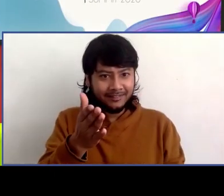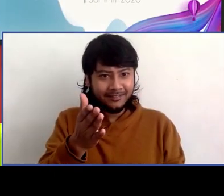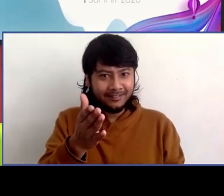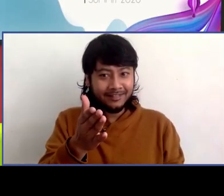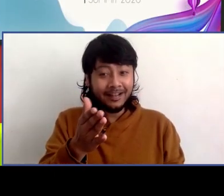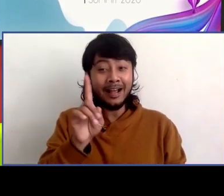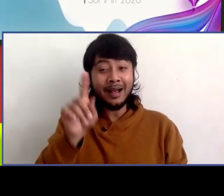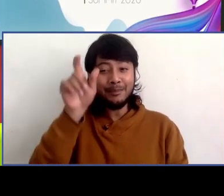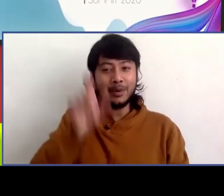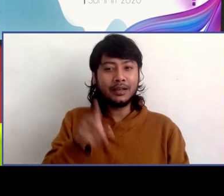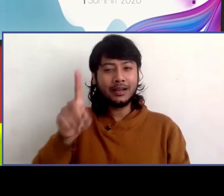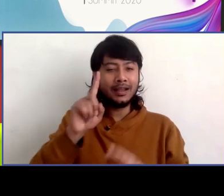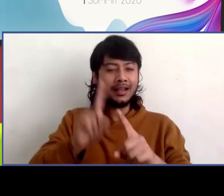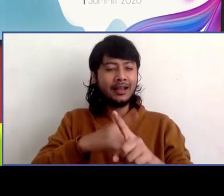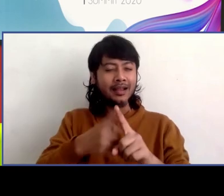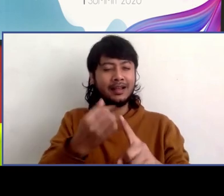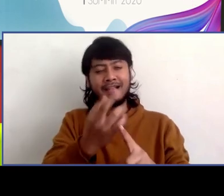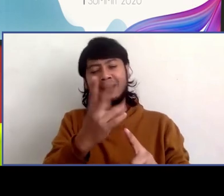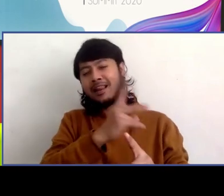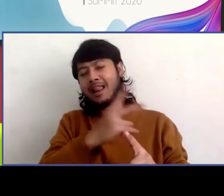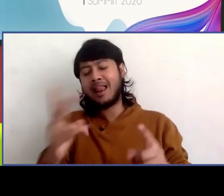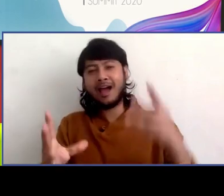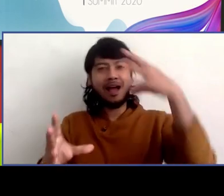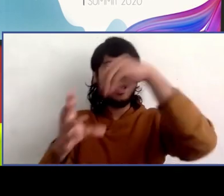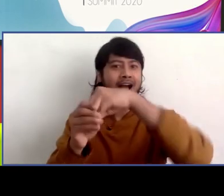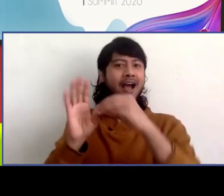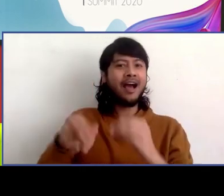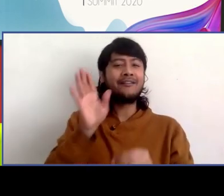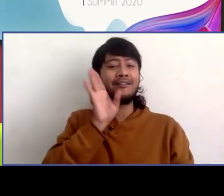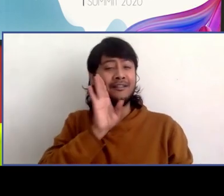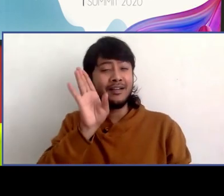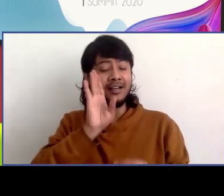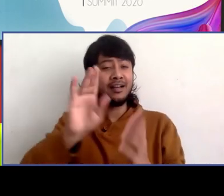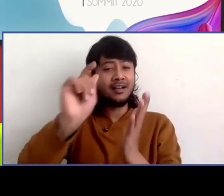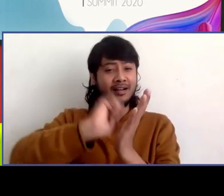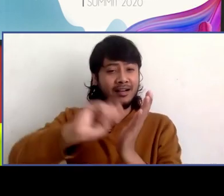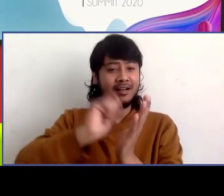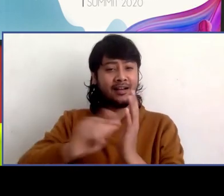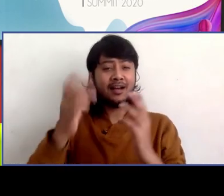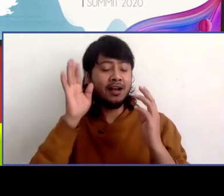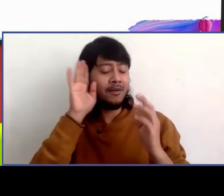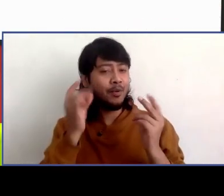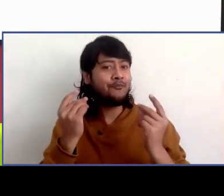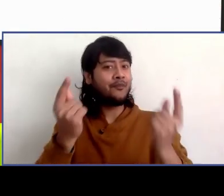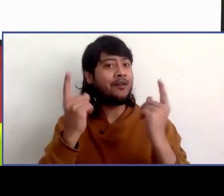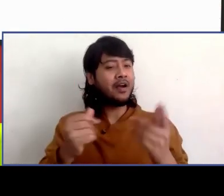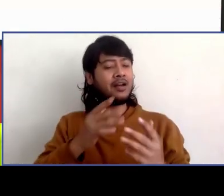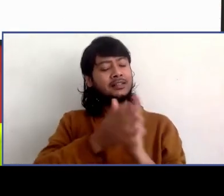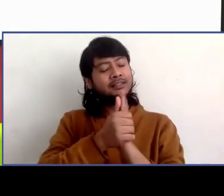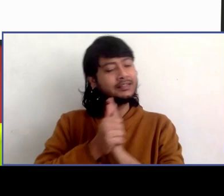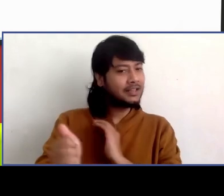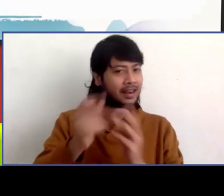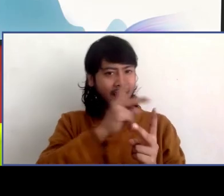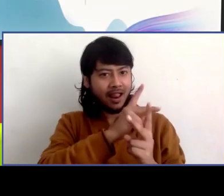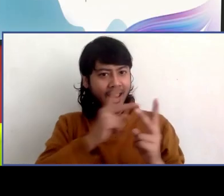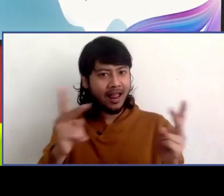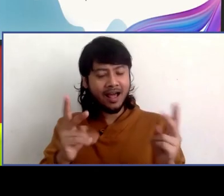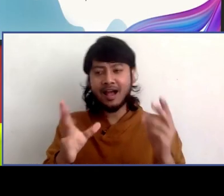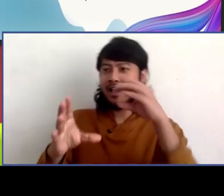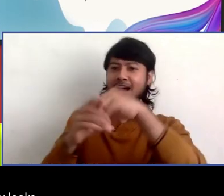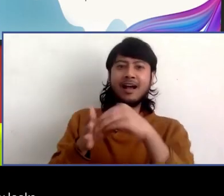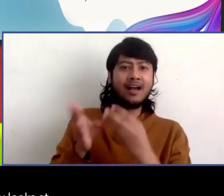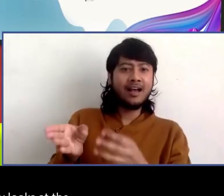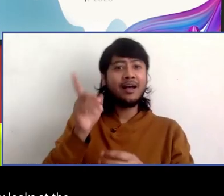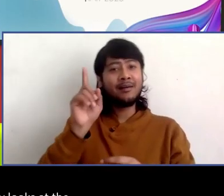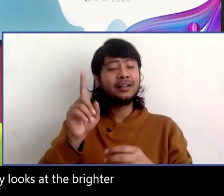this. Head spinning, right? Singing, writing, rapping. And meet someone who only looks at the brighter side of life. He